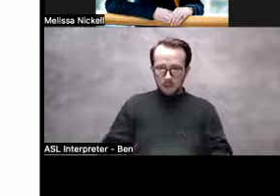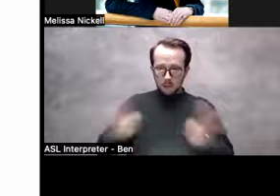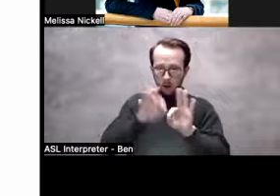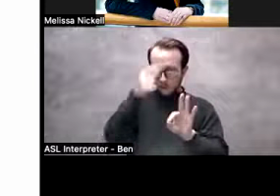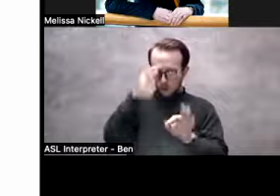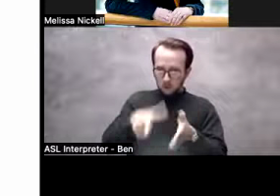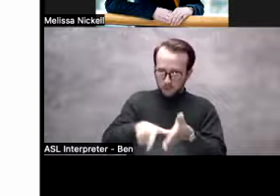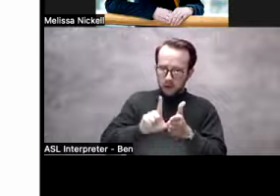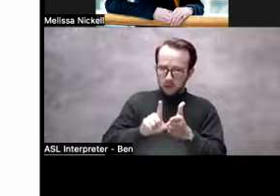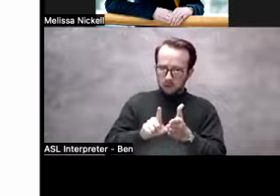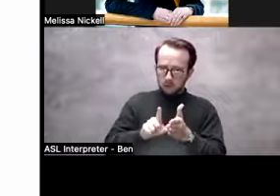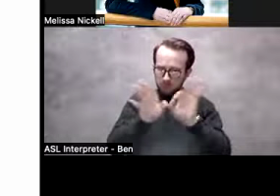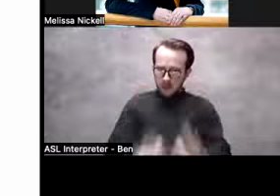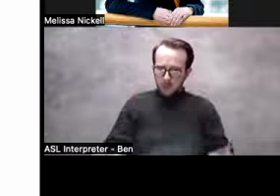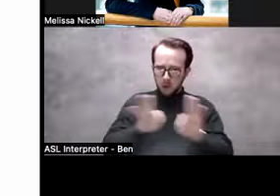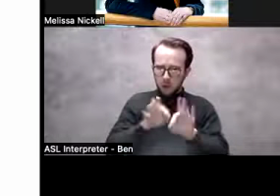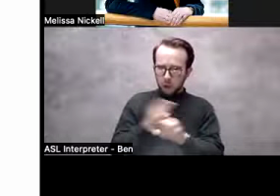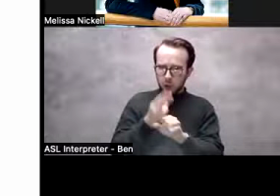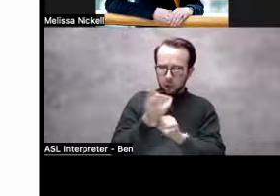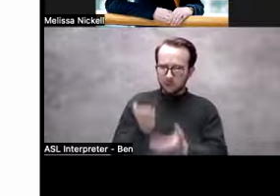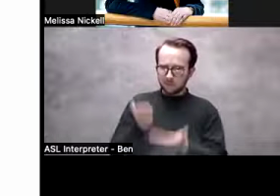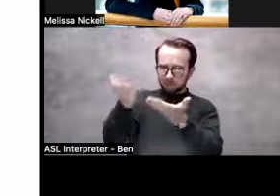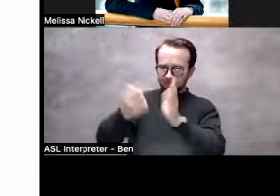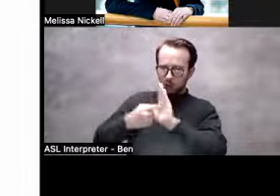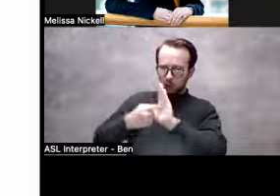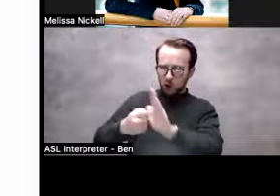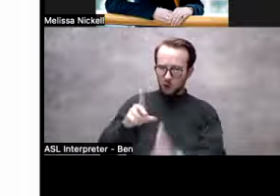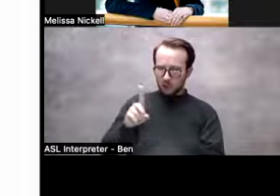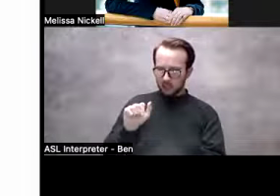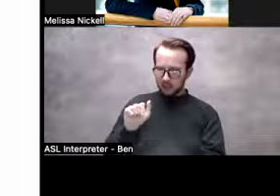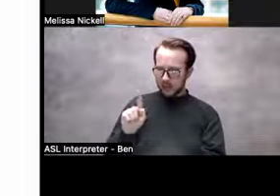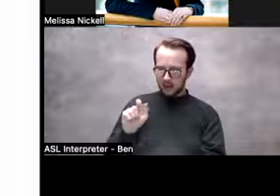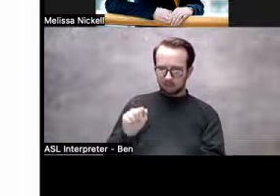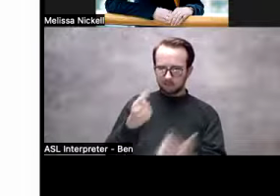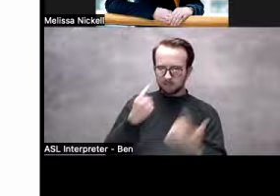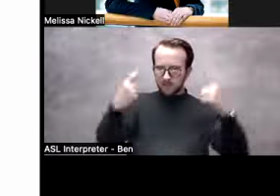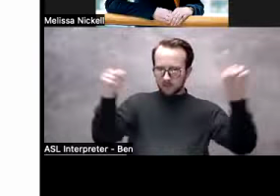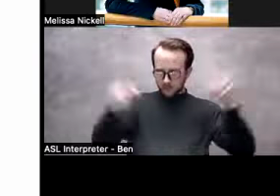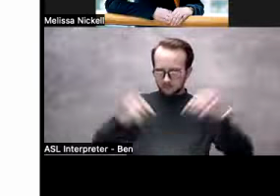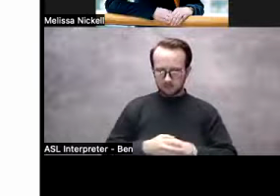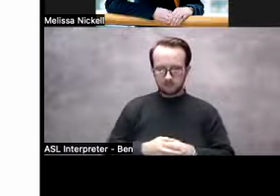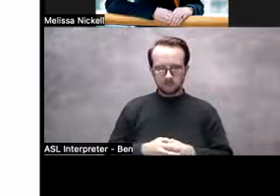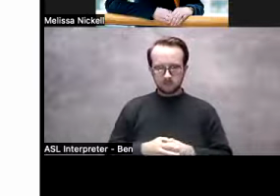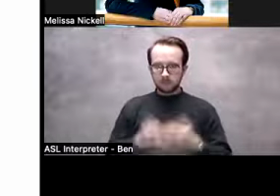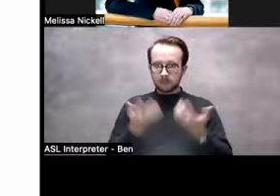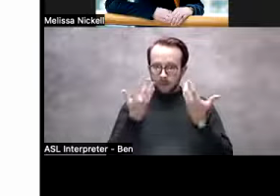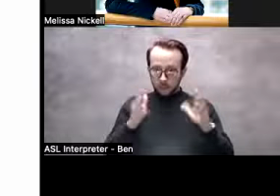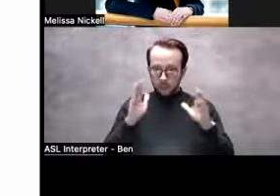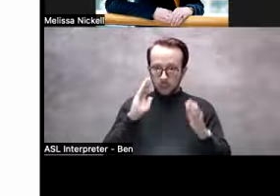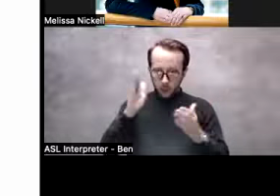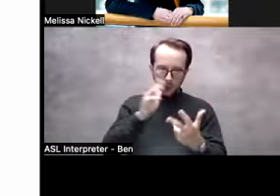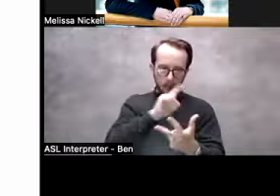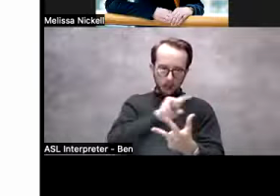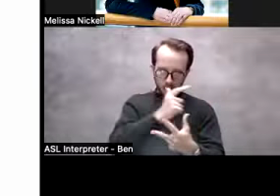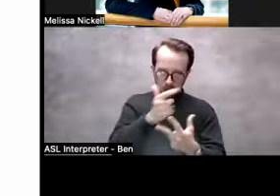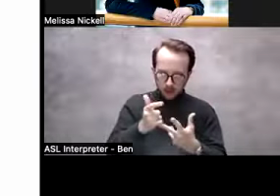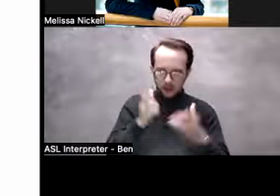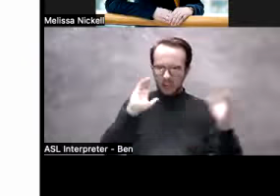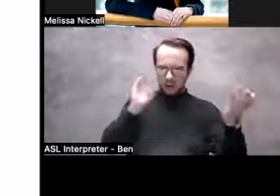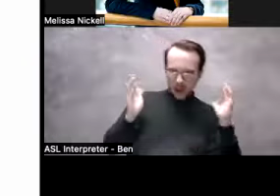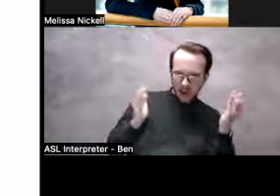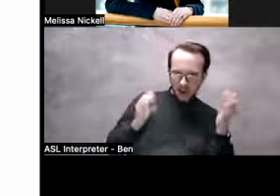use and present that data effectively. And then I'll come around and just do a little comparison of these 3 funding mechanisms to sort of